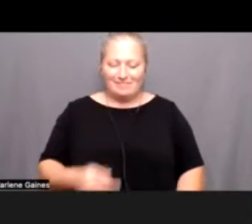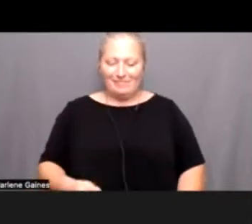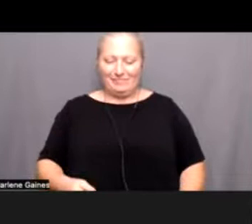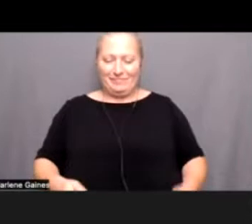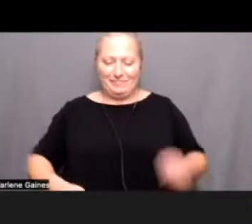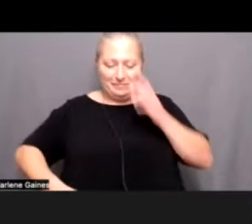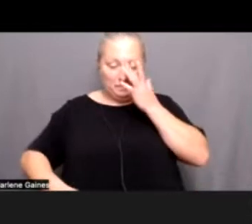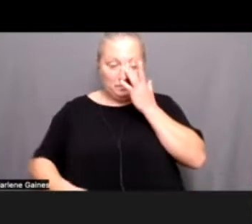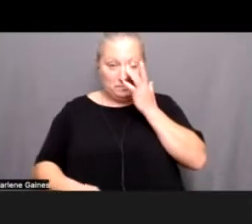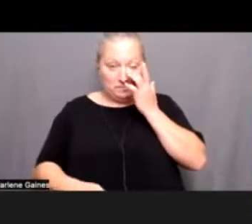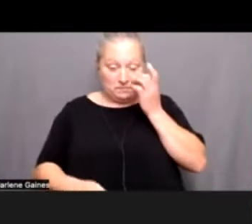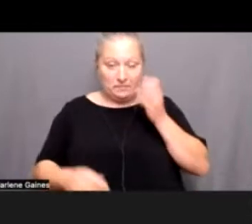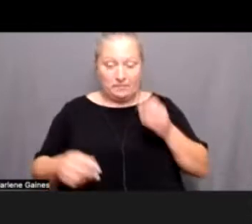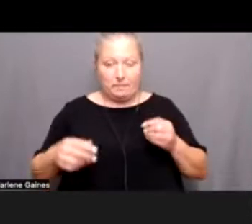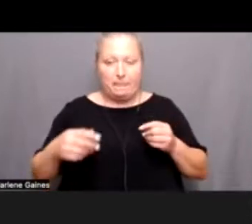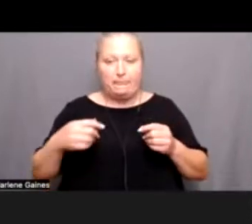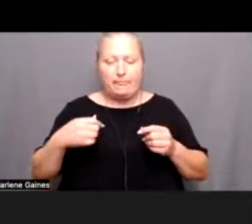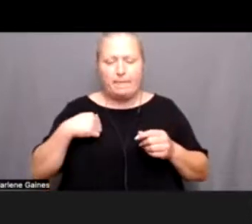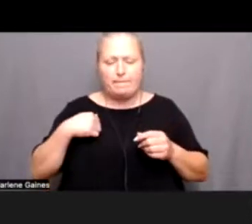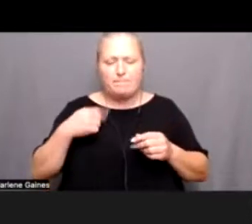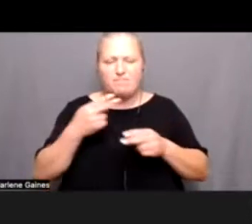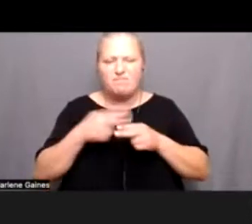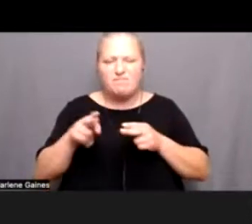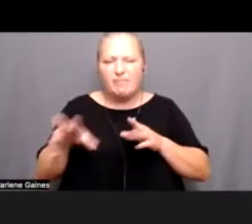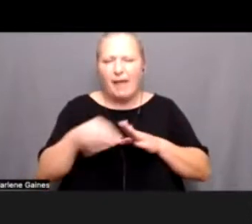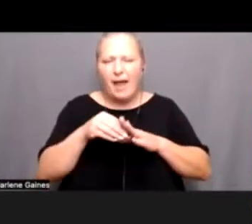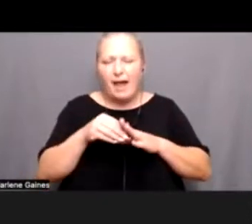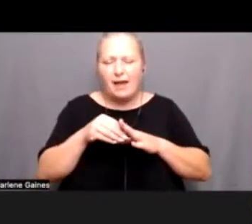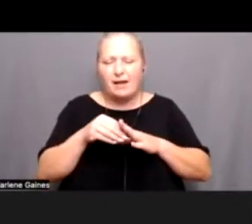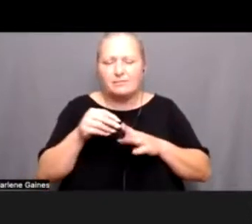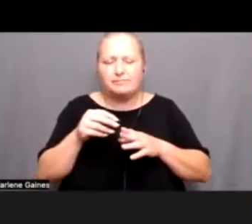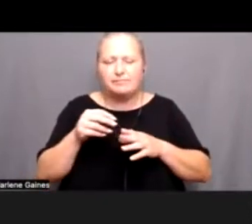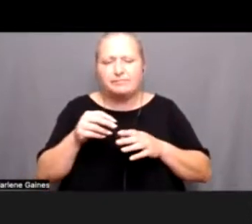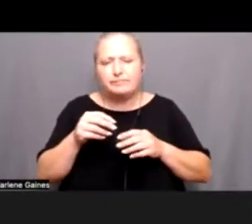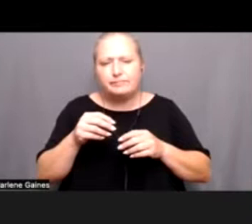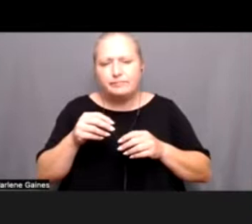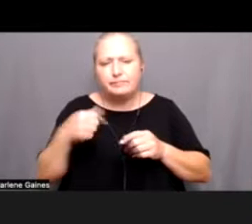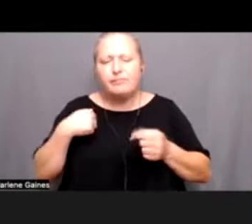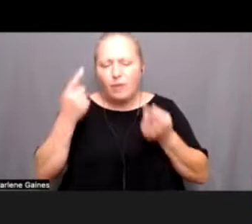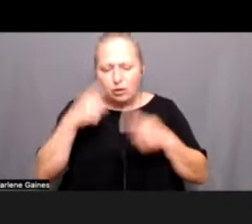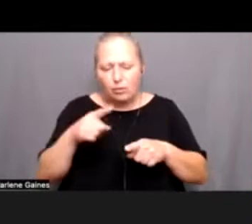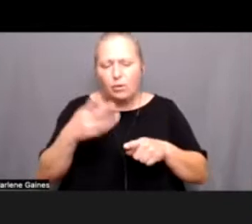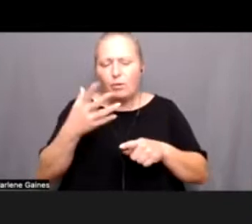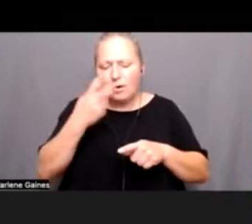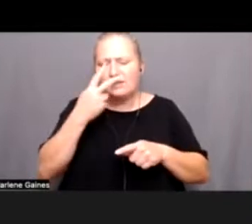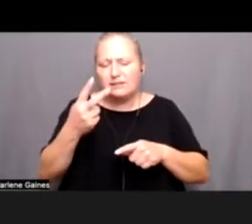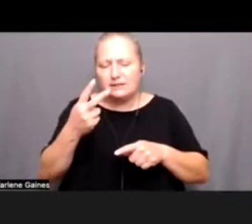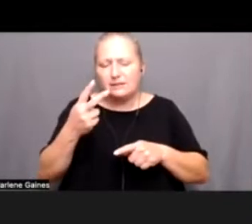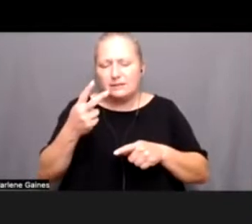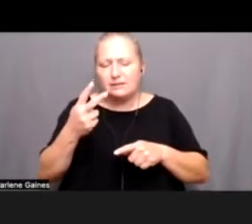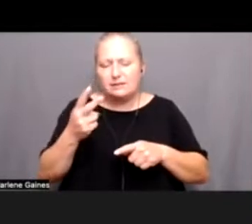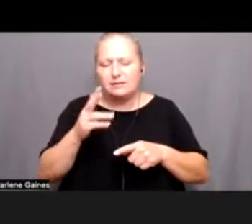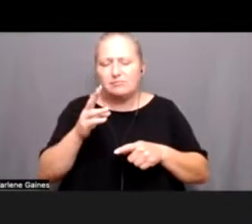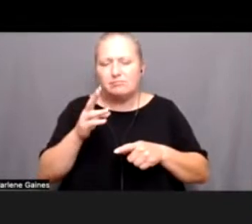I'll just add to that really quickly. I agree. I'd like to see this come back as well. And I just